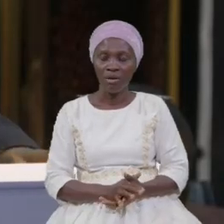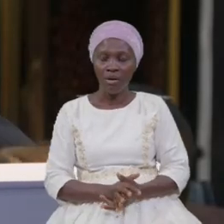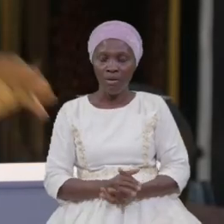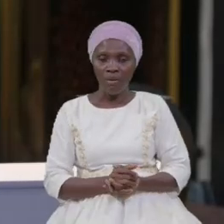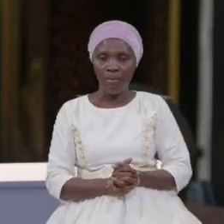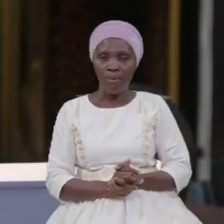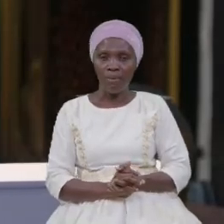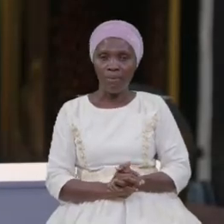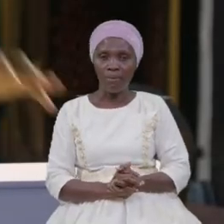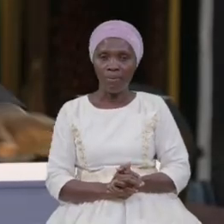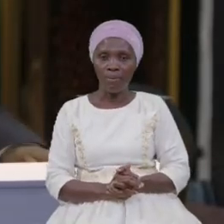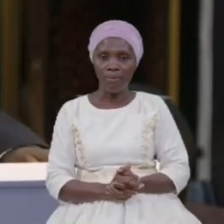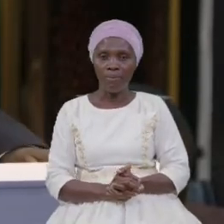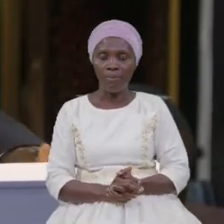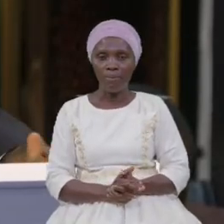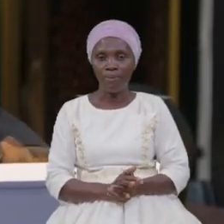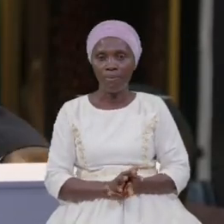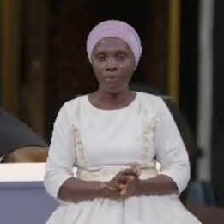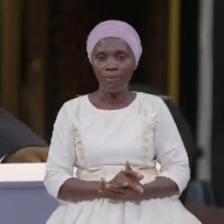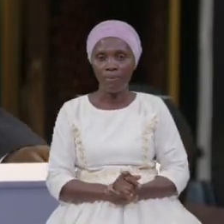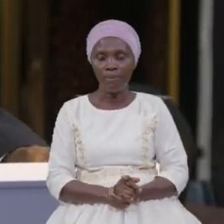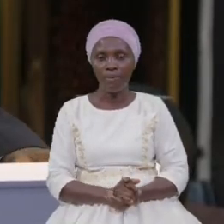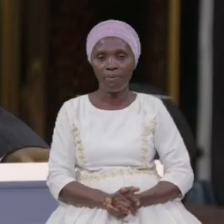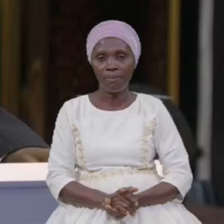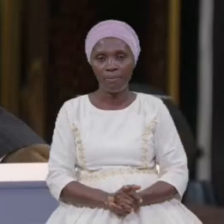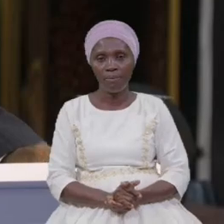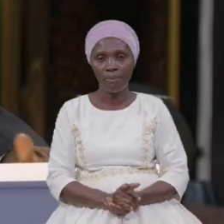true, just raise the flag.